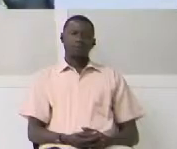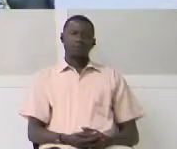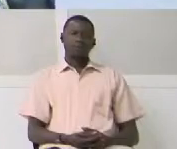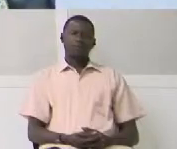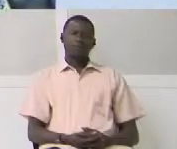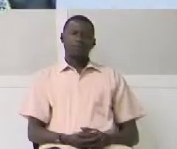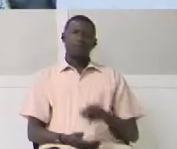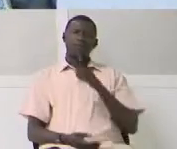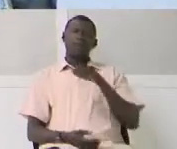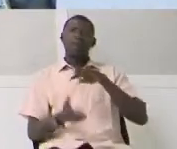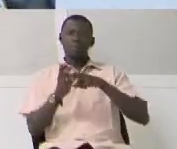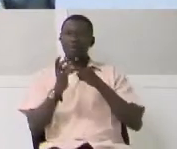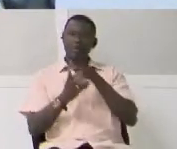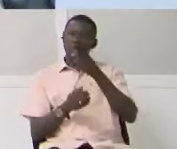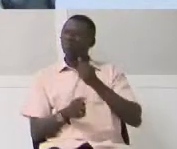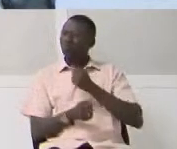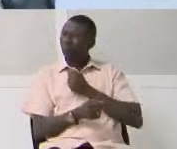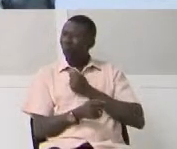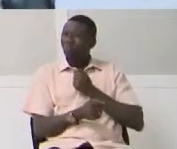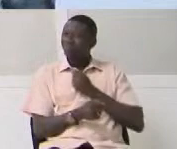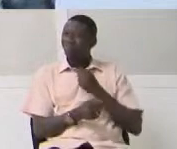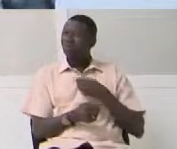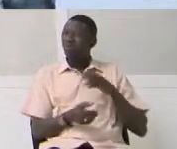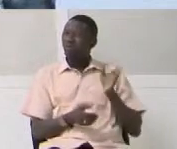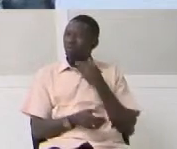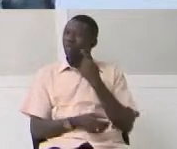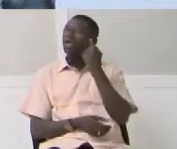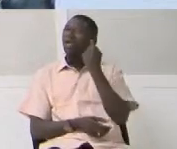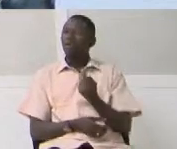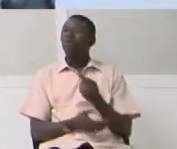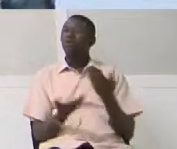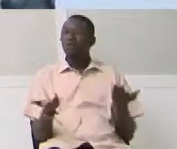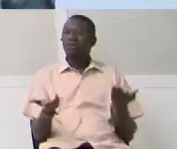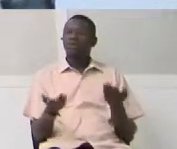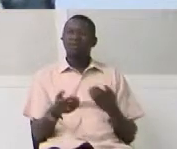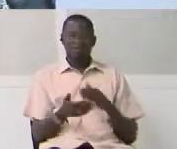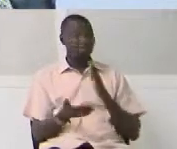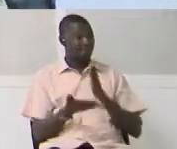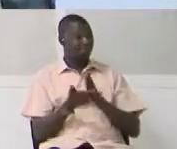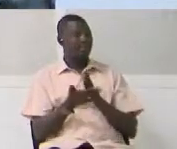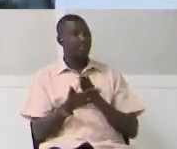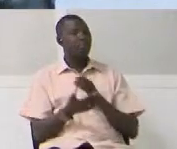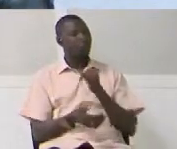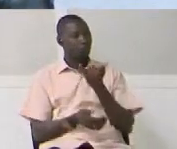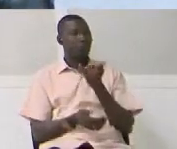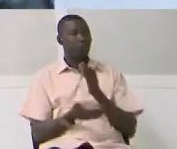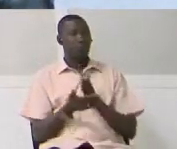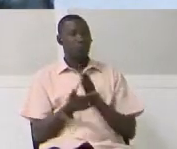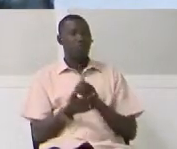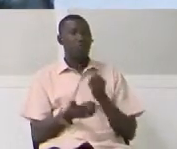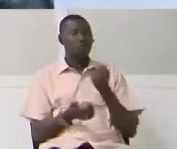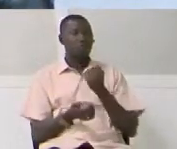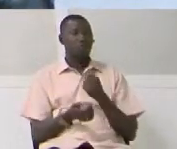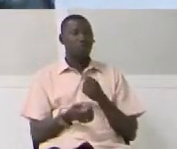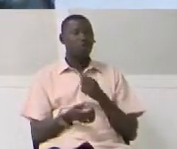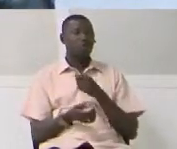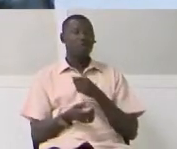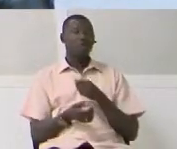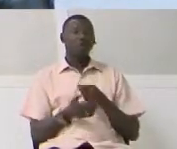Me said, "Affair, don't predict that." Yes, you can predict the affair. So, what happened when you